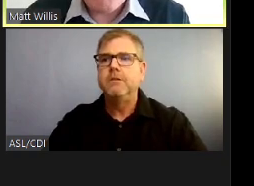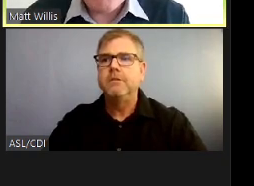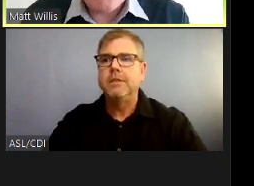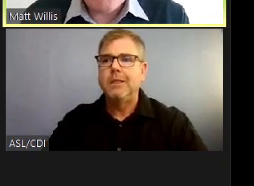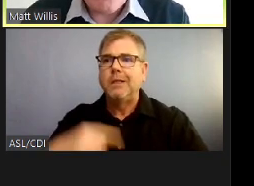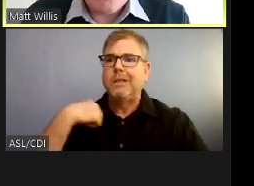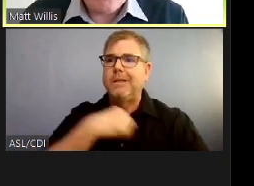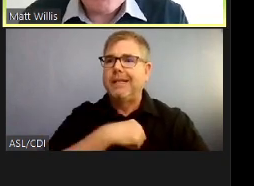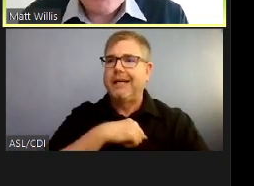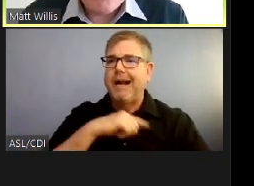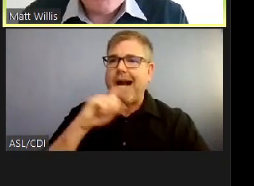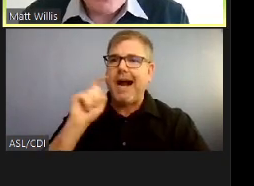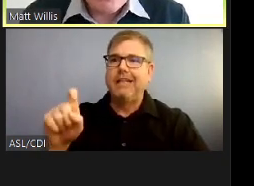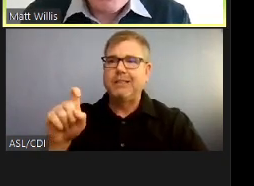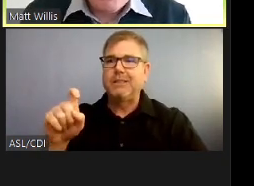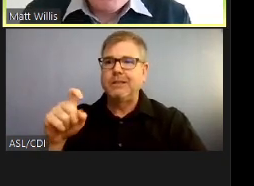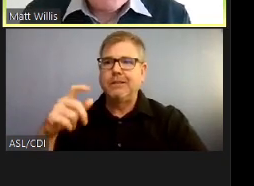please.